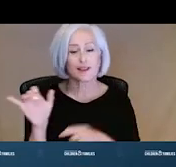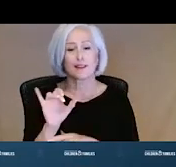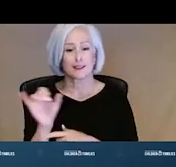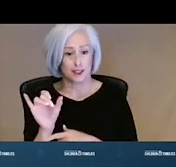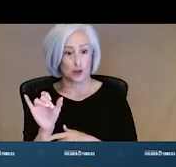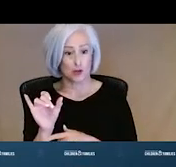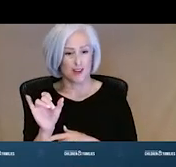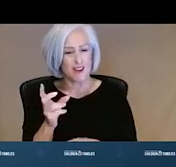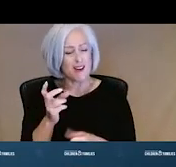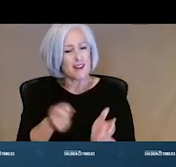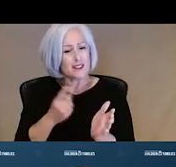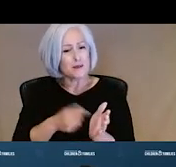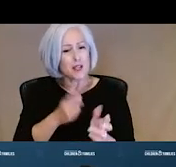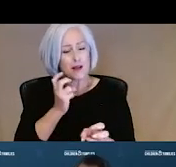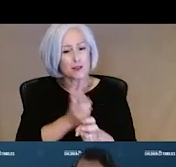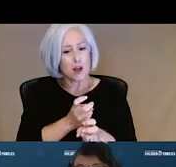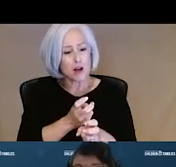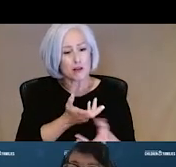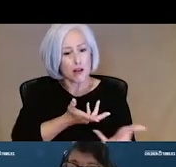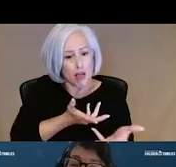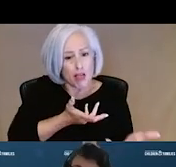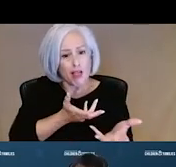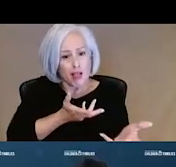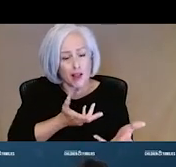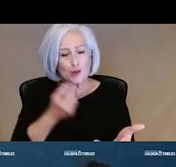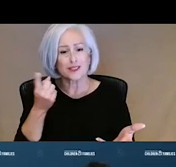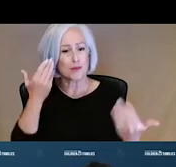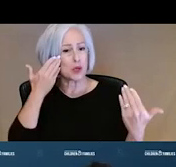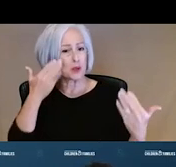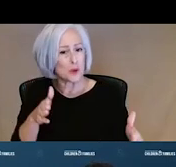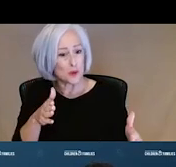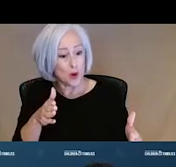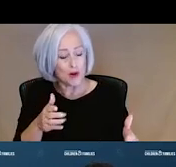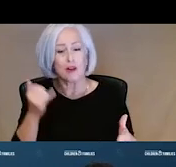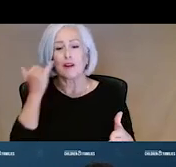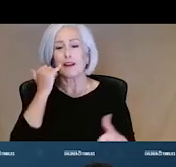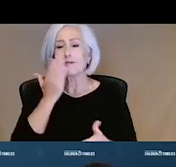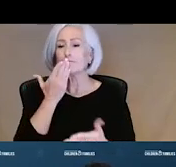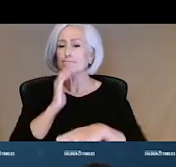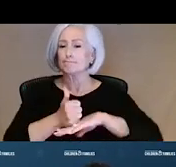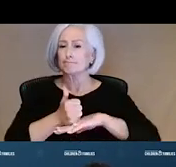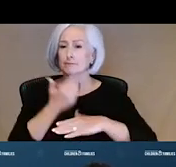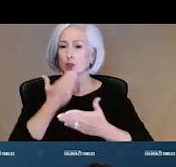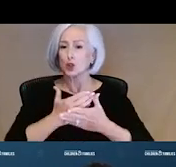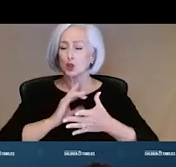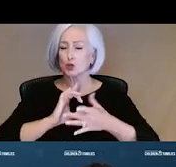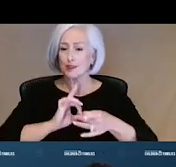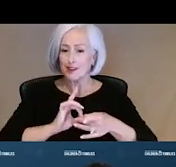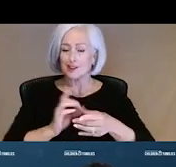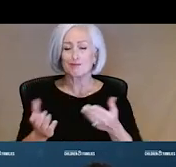to share it with someone with whom you have an established relationship with. So you can see we've got all the regions listed